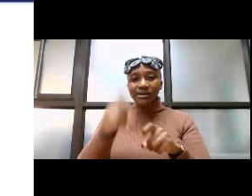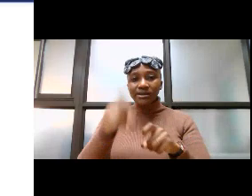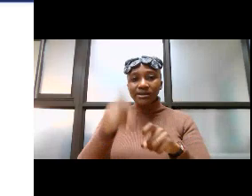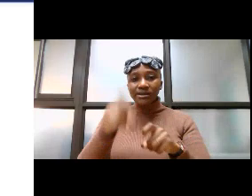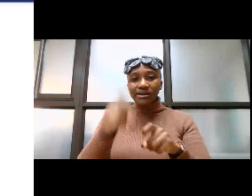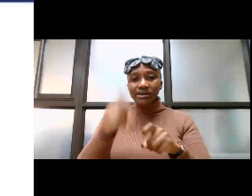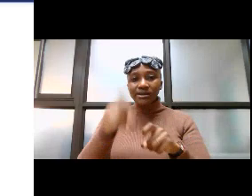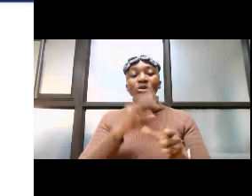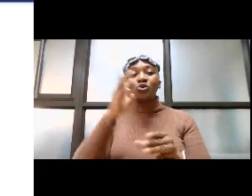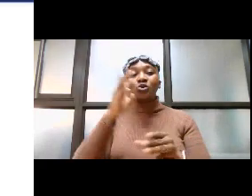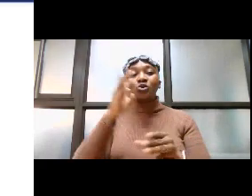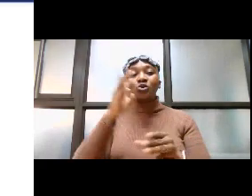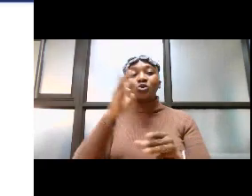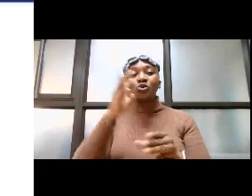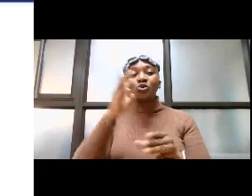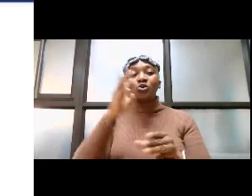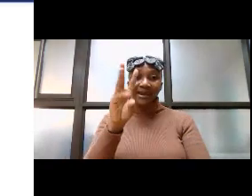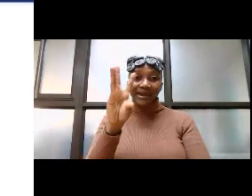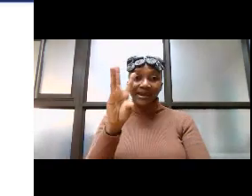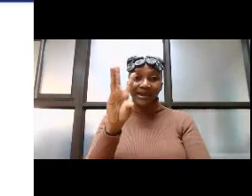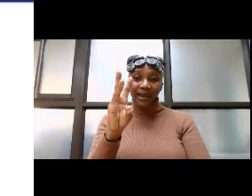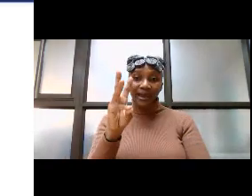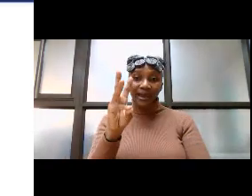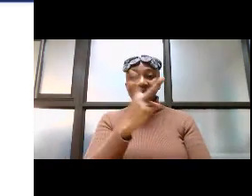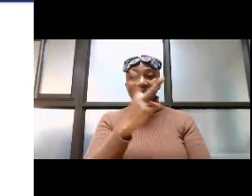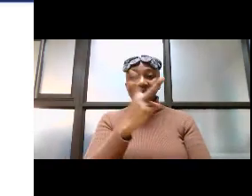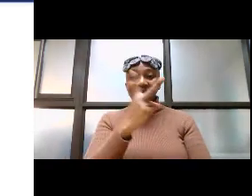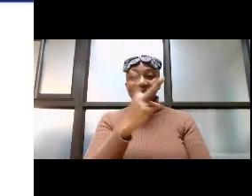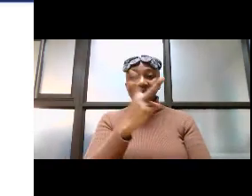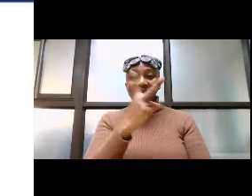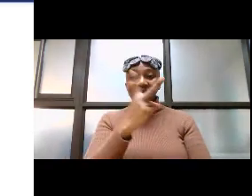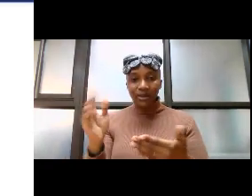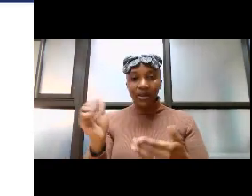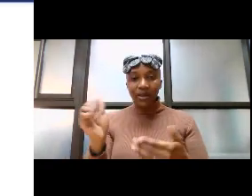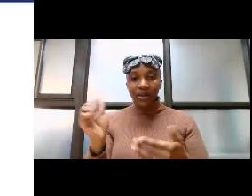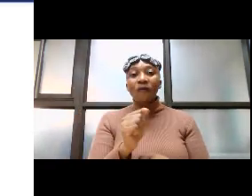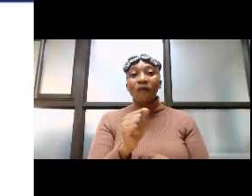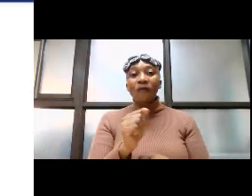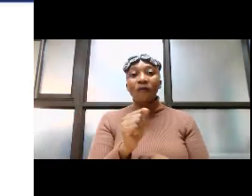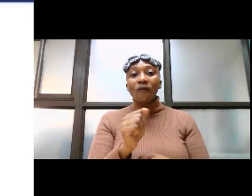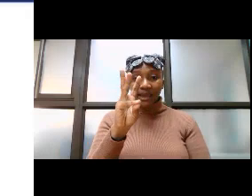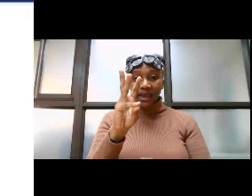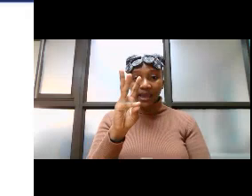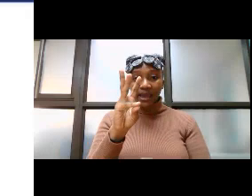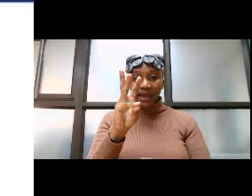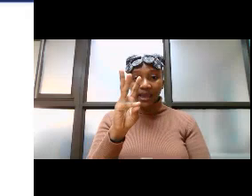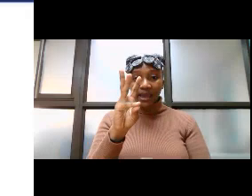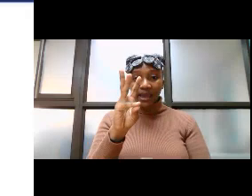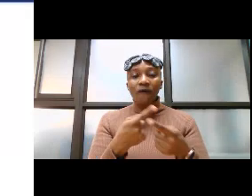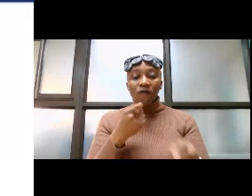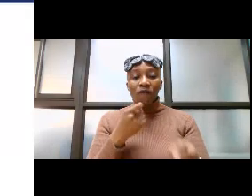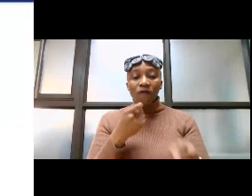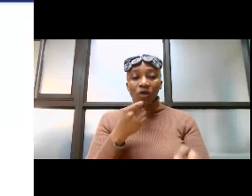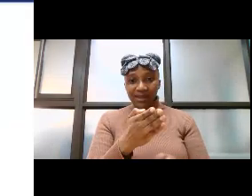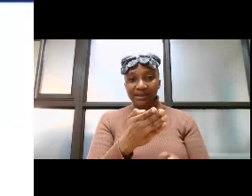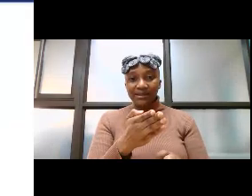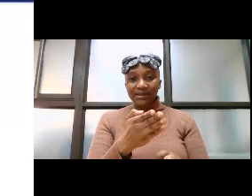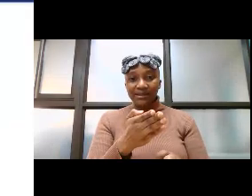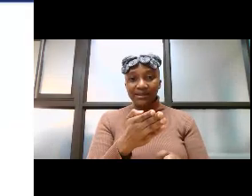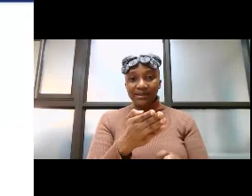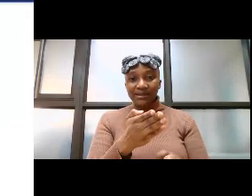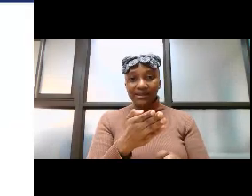on Thursday in the second part of Thursday. So from this part, 5 p.m. The